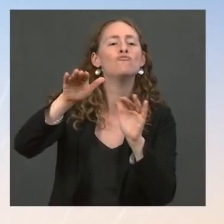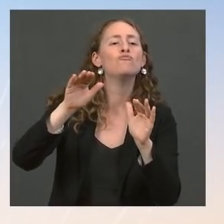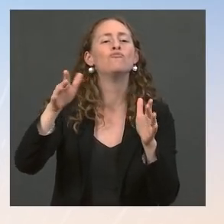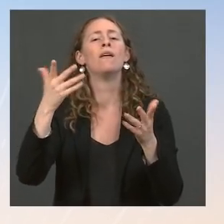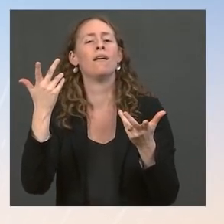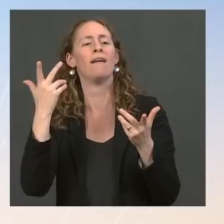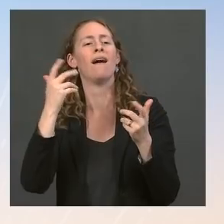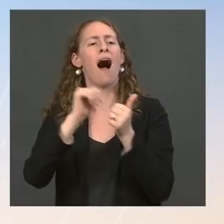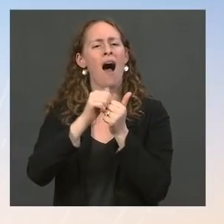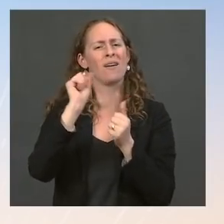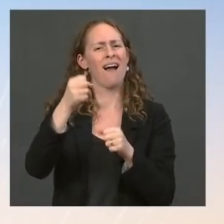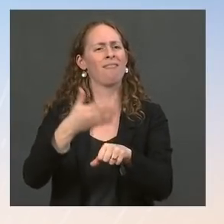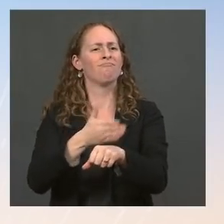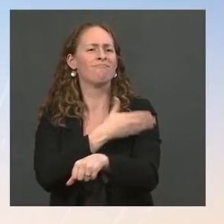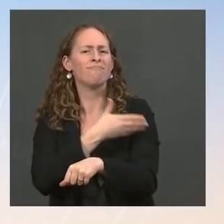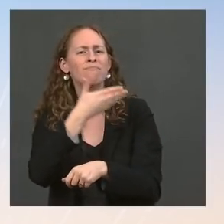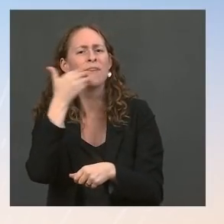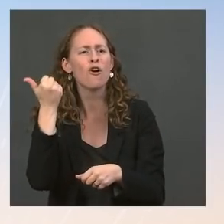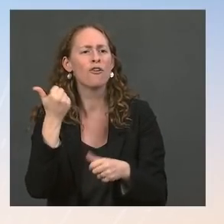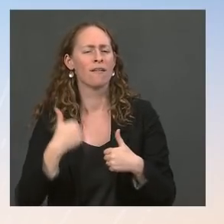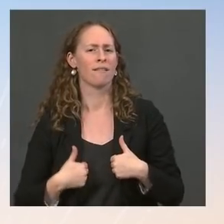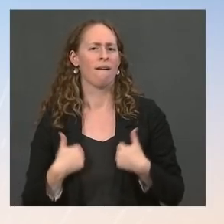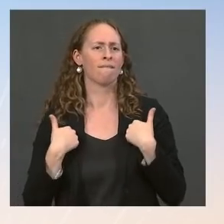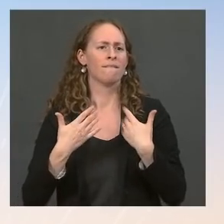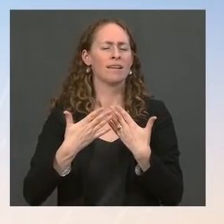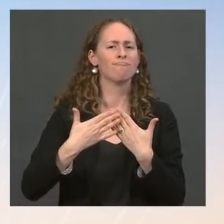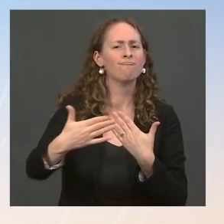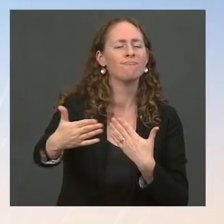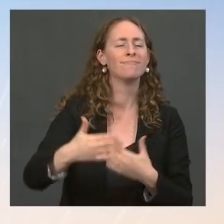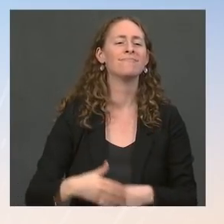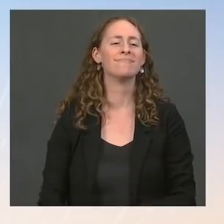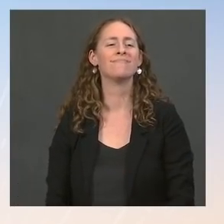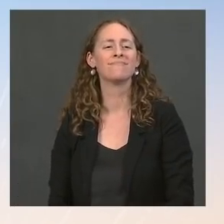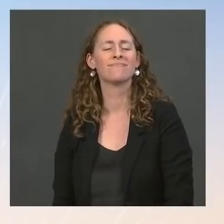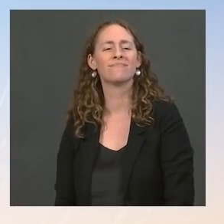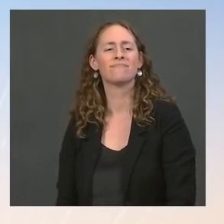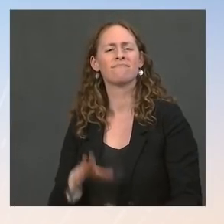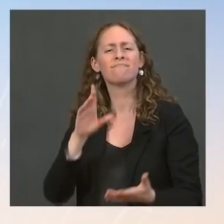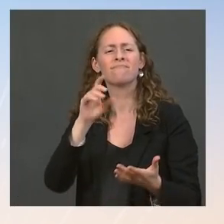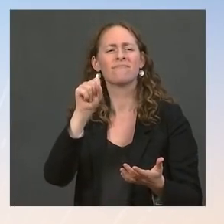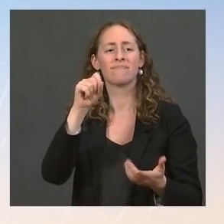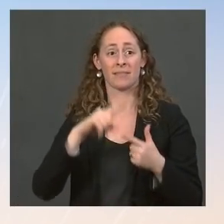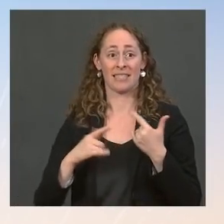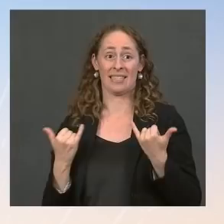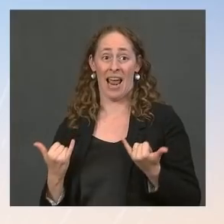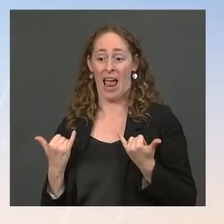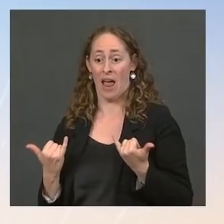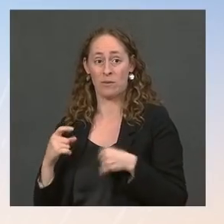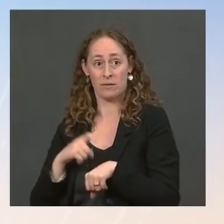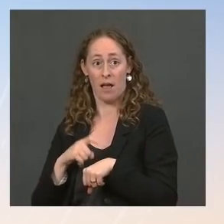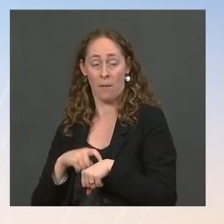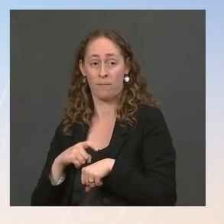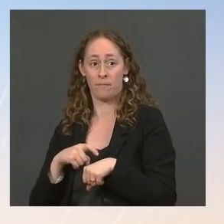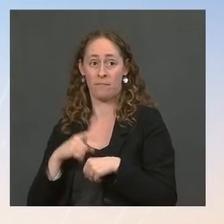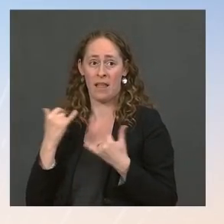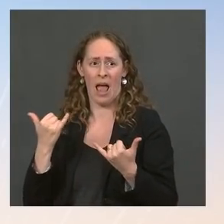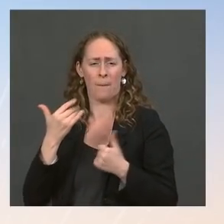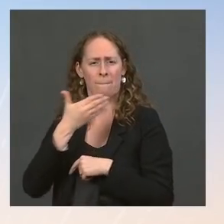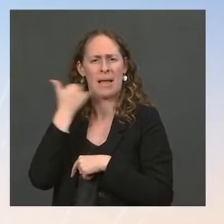they lower costs for the American public in the weeks ahead. But in this moment, we had to make an evaluation of the best way to use his